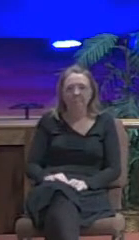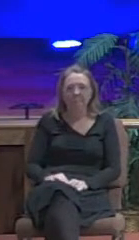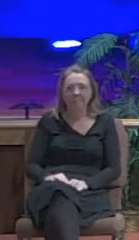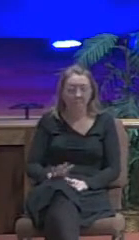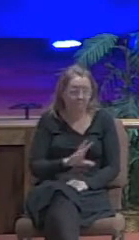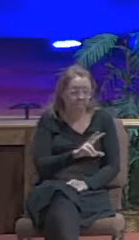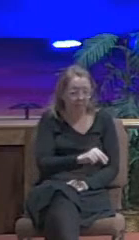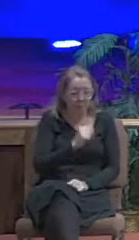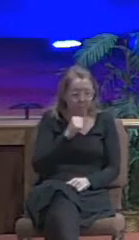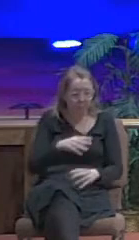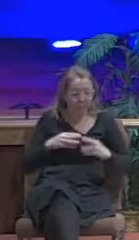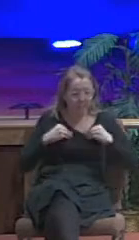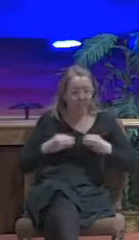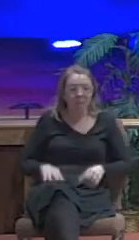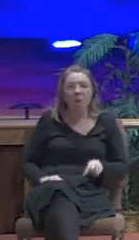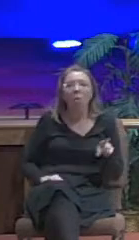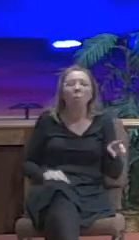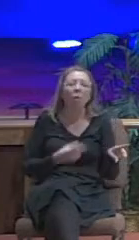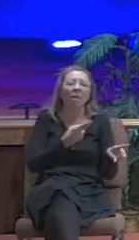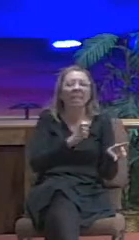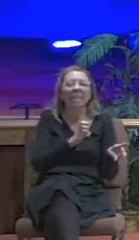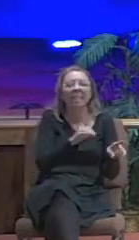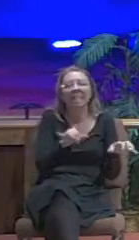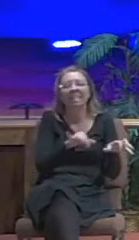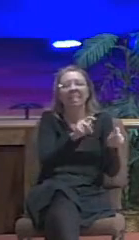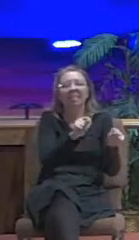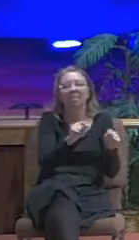he didn't eat first.